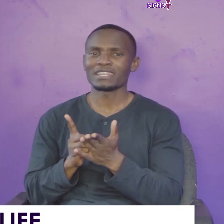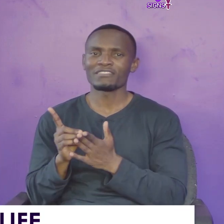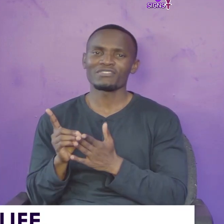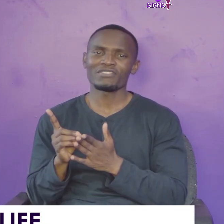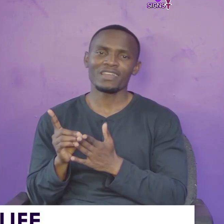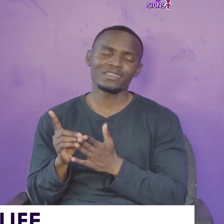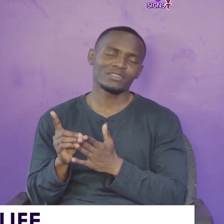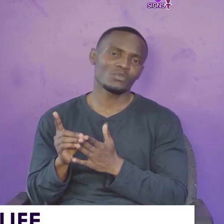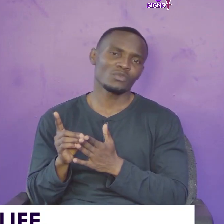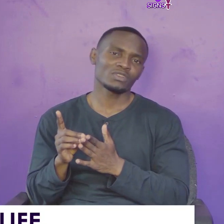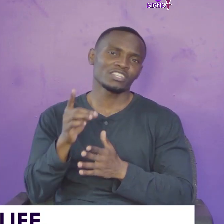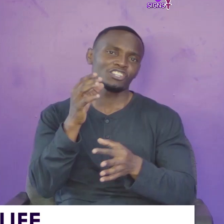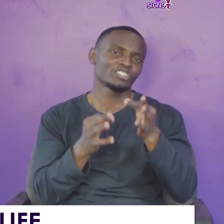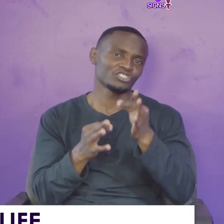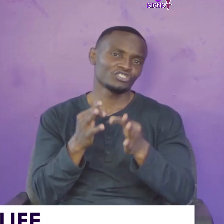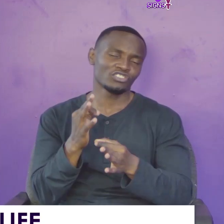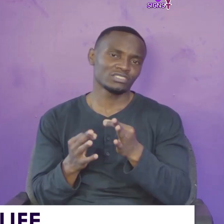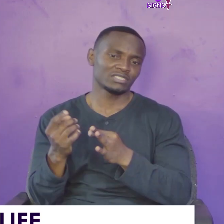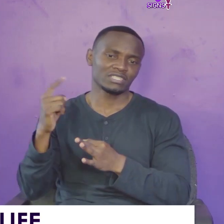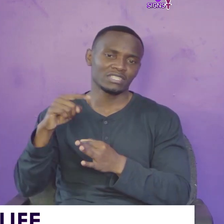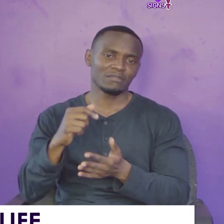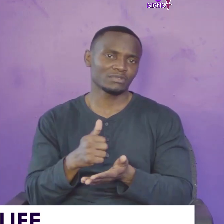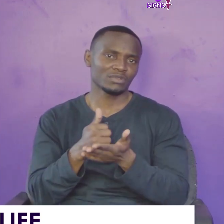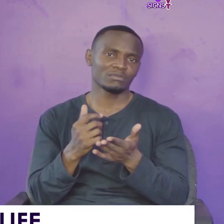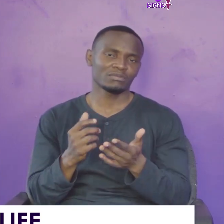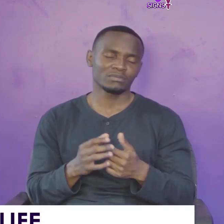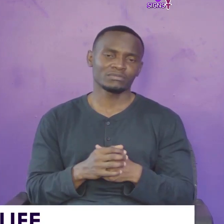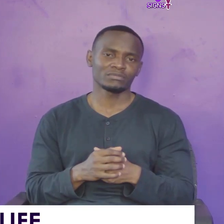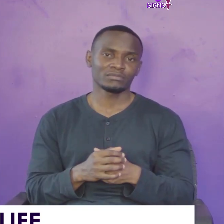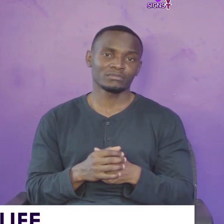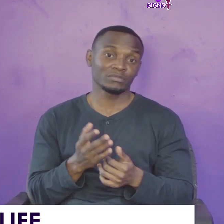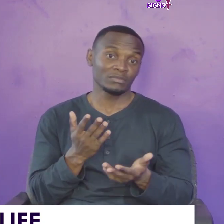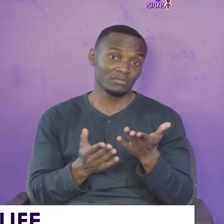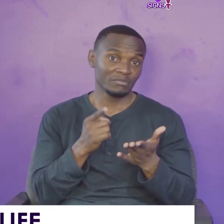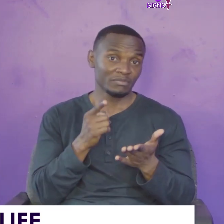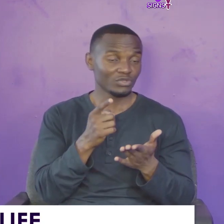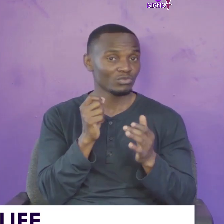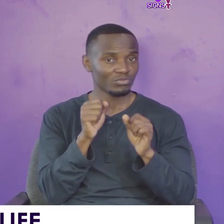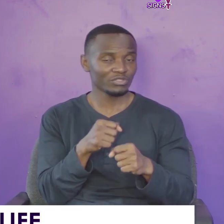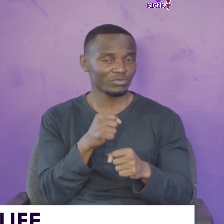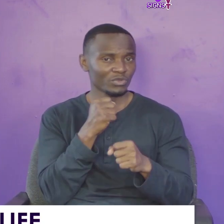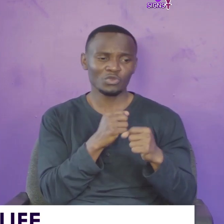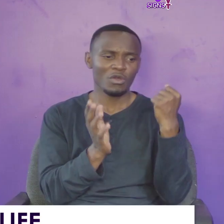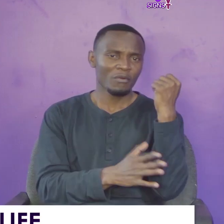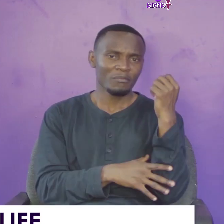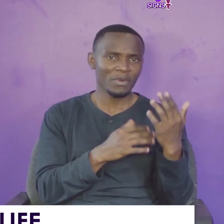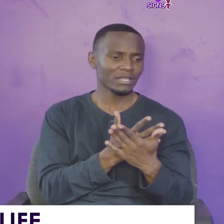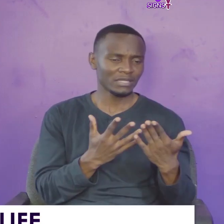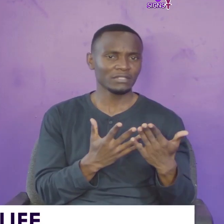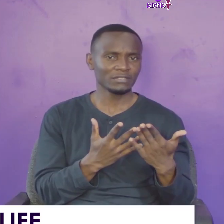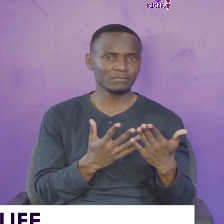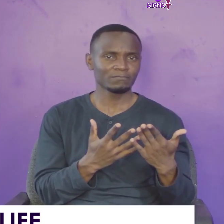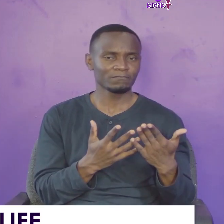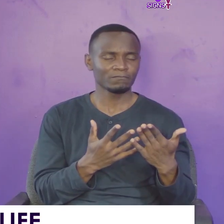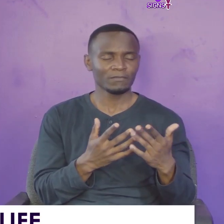legal, divine justice coming in. Let's Yeah, say let's you talk may of- go away with so many things, but there is a divine being